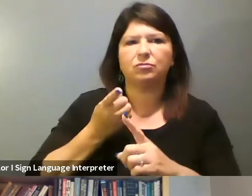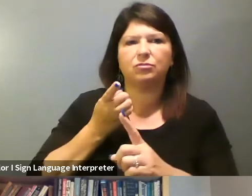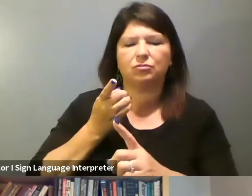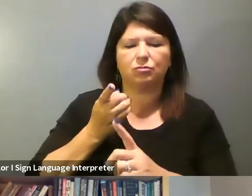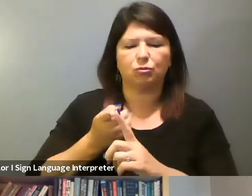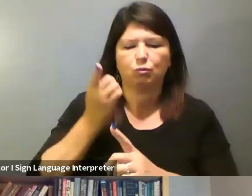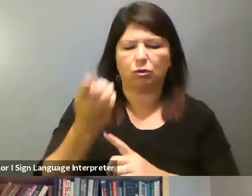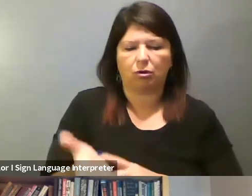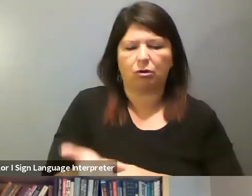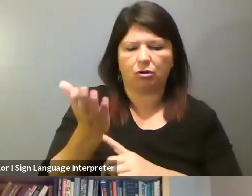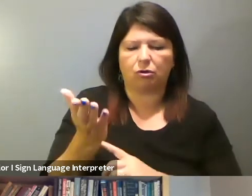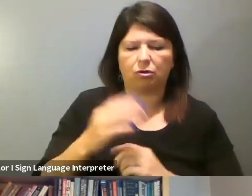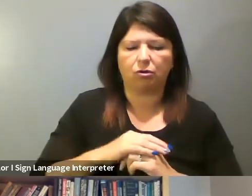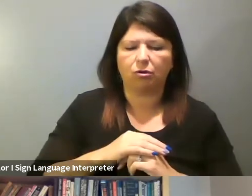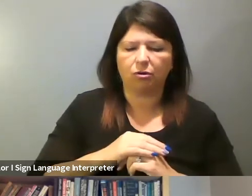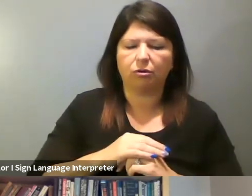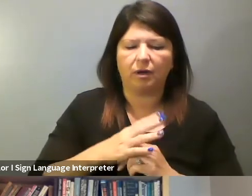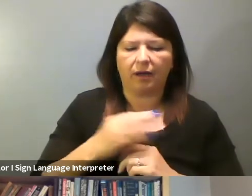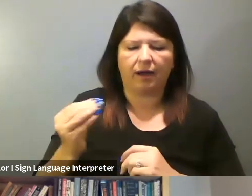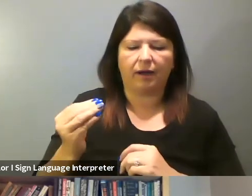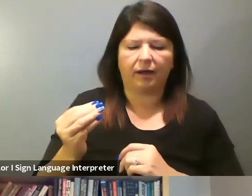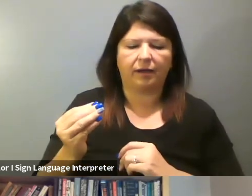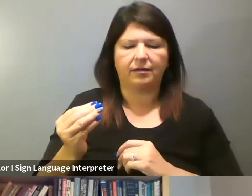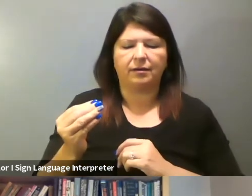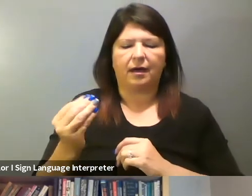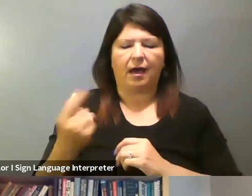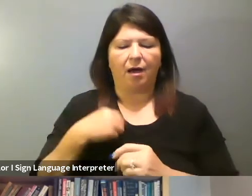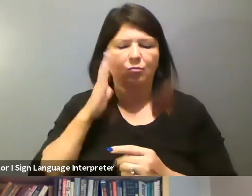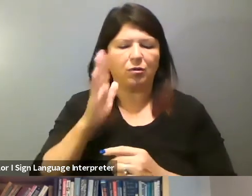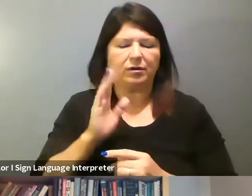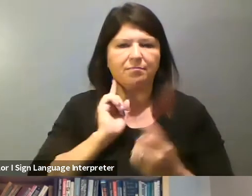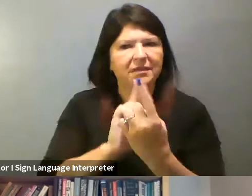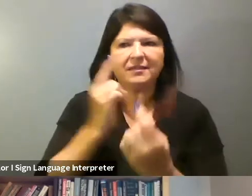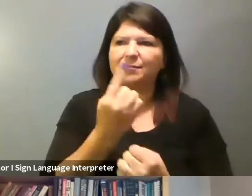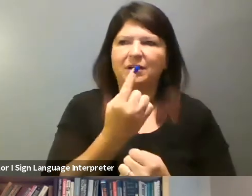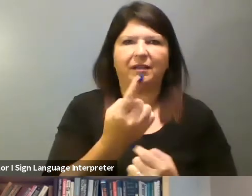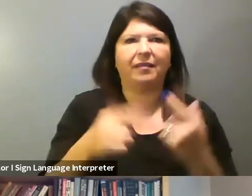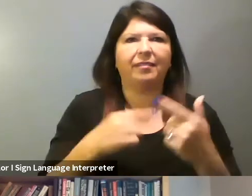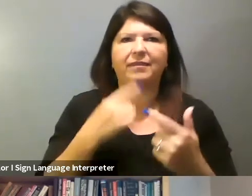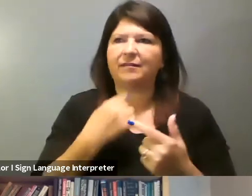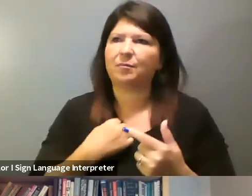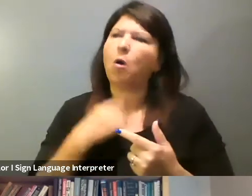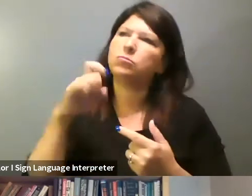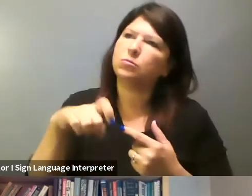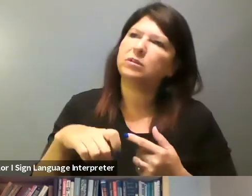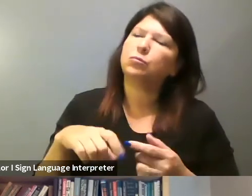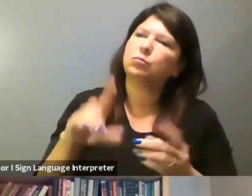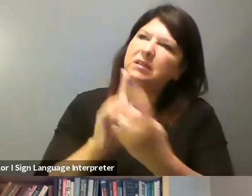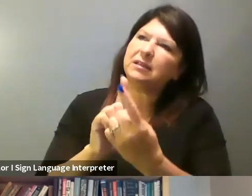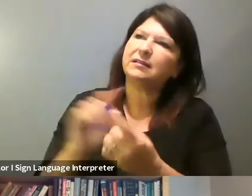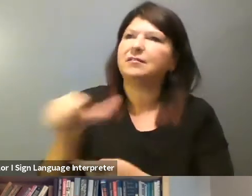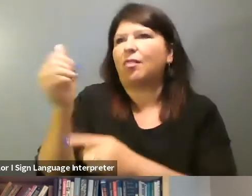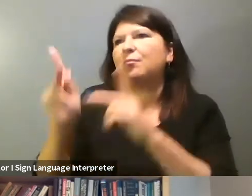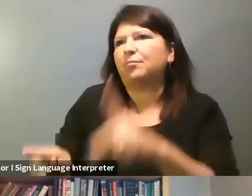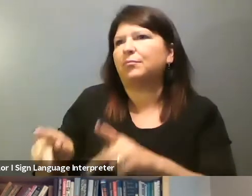somebody I would meet would be like, oh, you should talk to so and so, and they would put me in touch because the story sort of, you know,